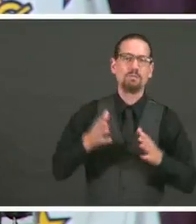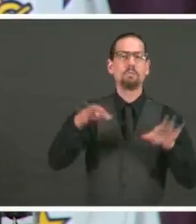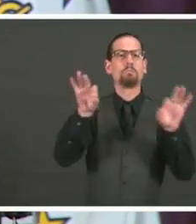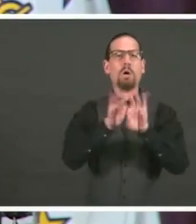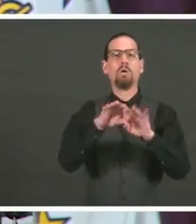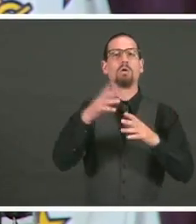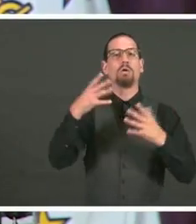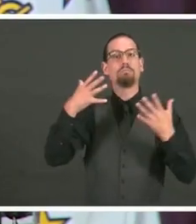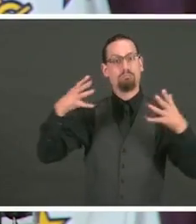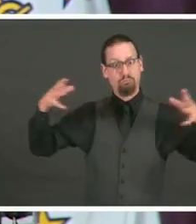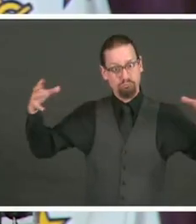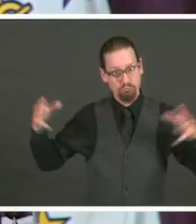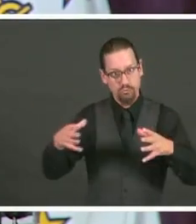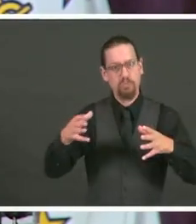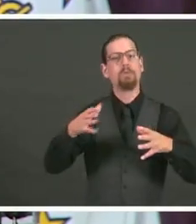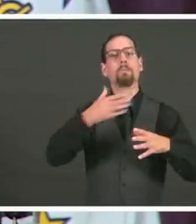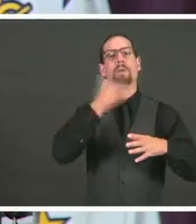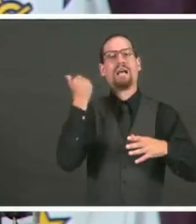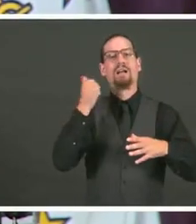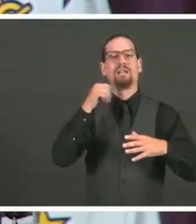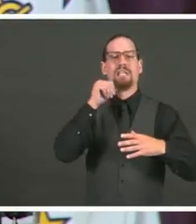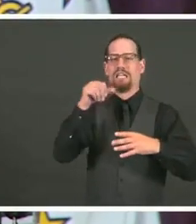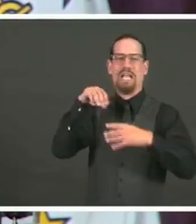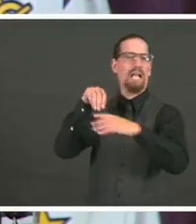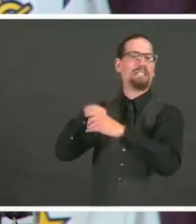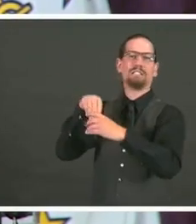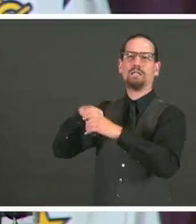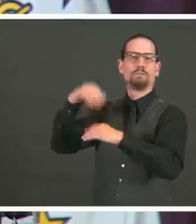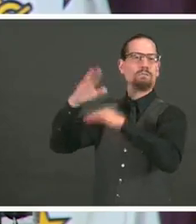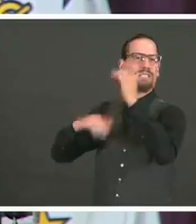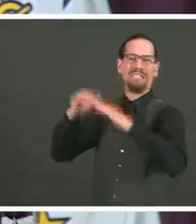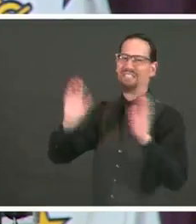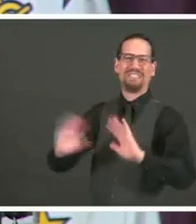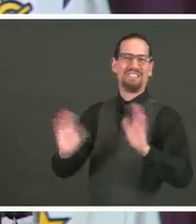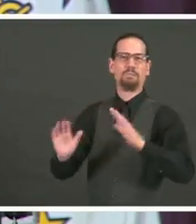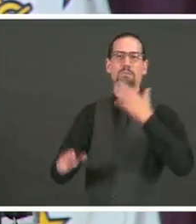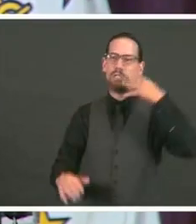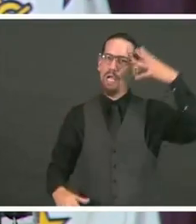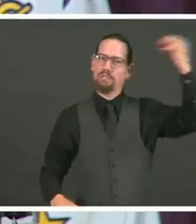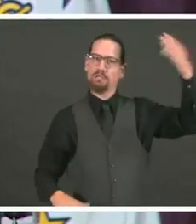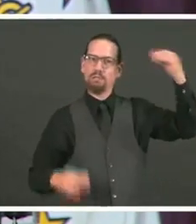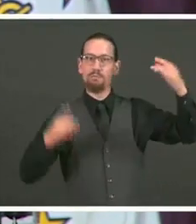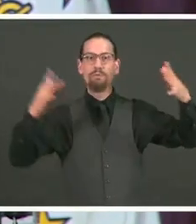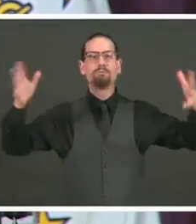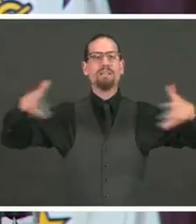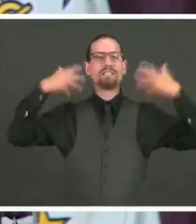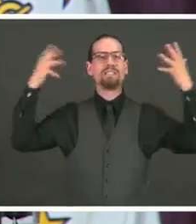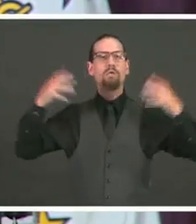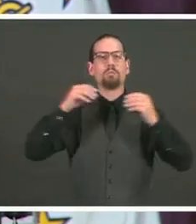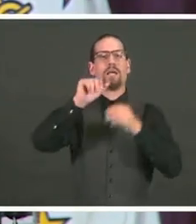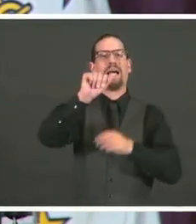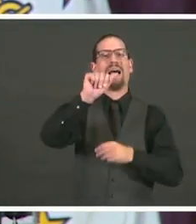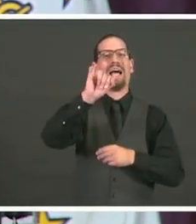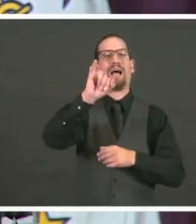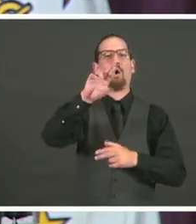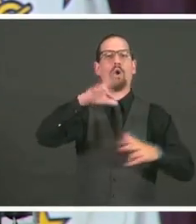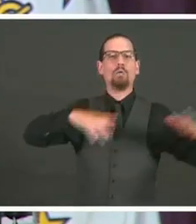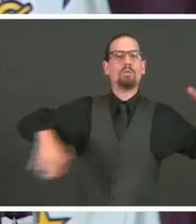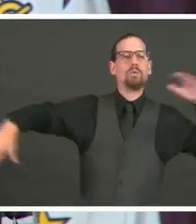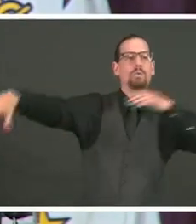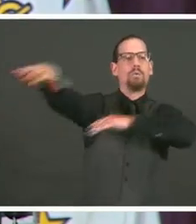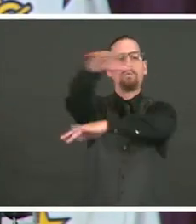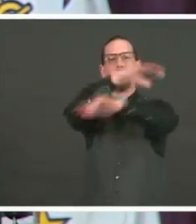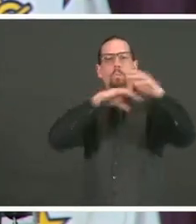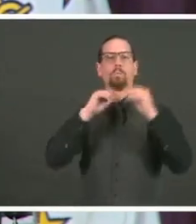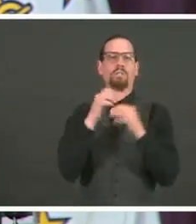15 is the number. But we also know outdoors is safer than indoors. In general, thank God, the weather is